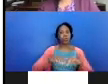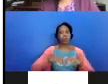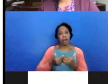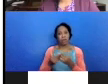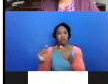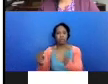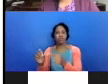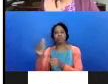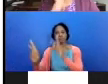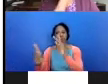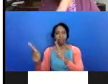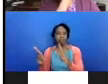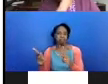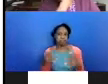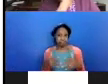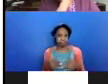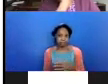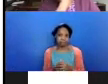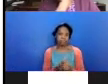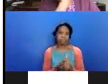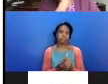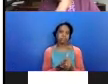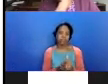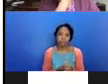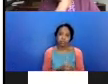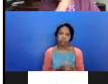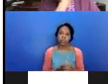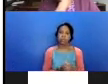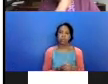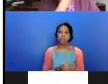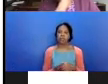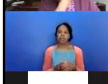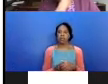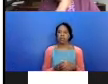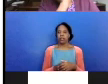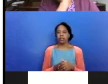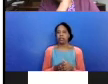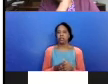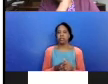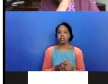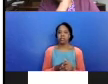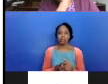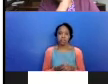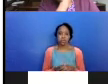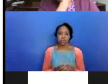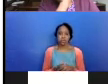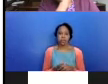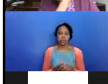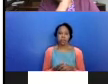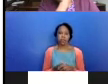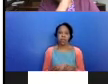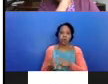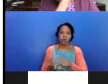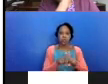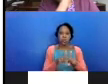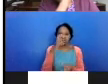of the issue, and I thought it was going to undermine a sociological analysis of the issue. And I really, so thinking of the issue in terms of